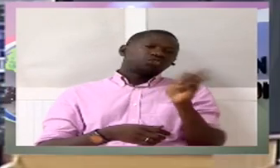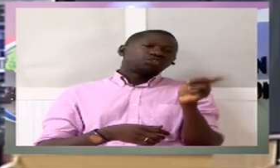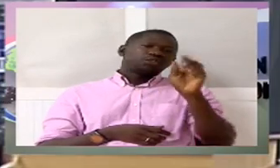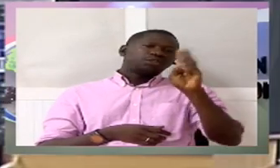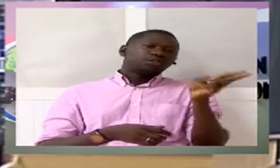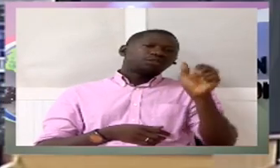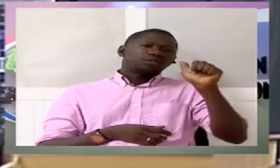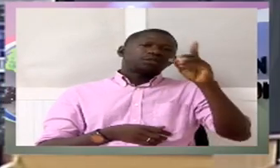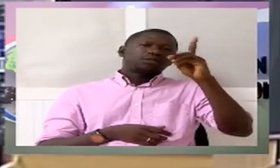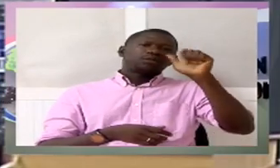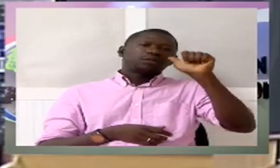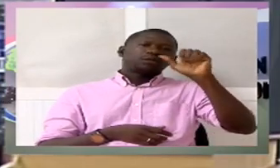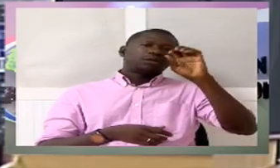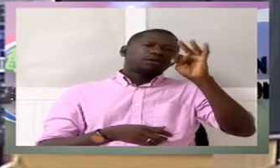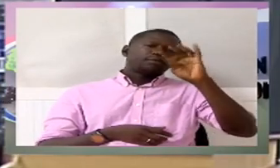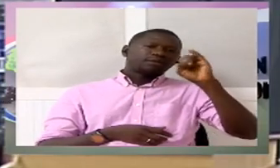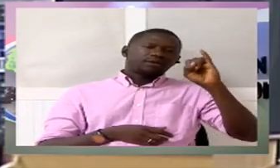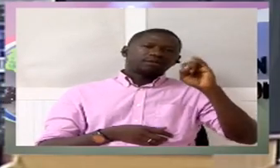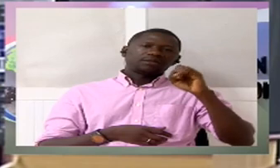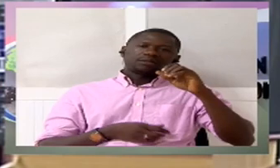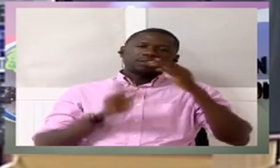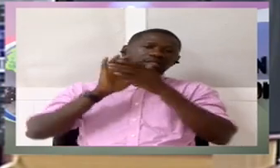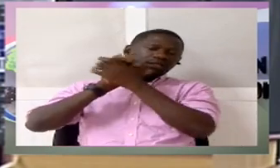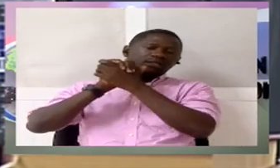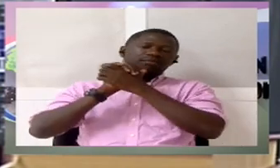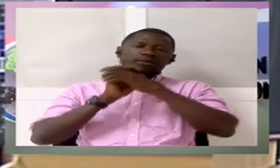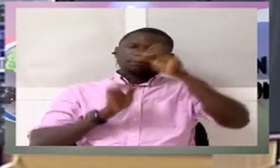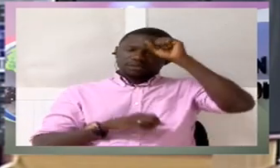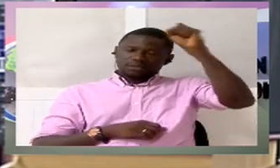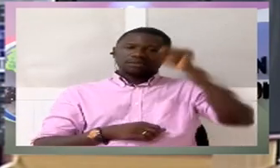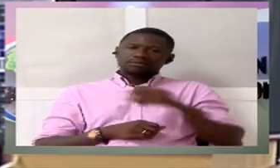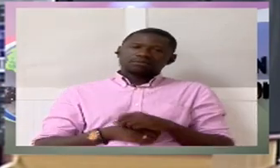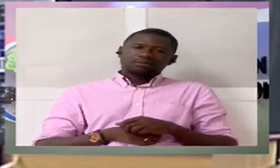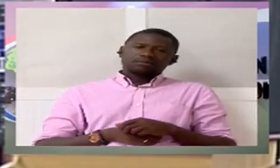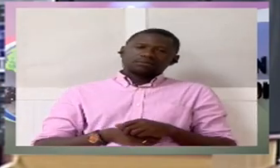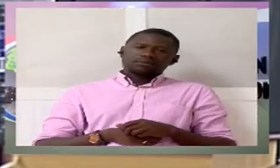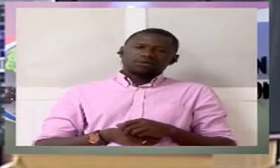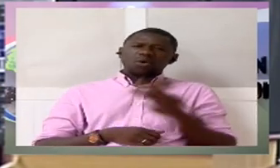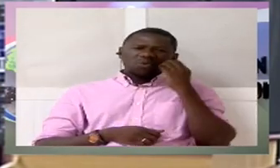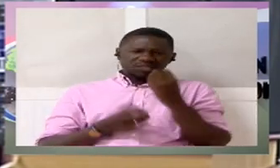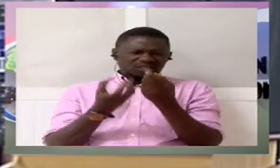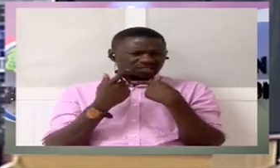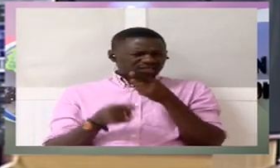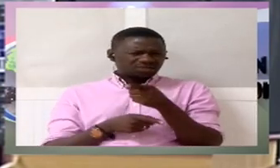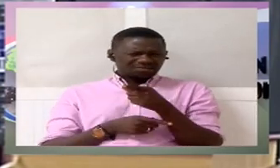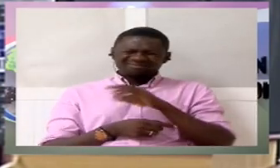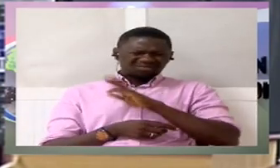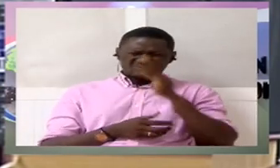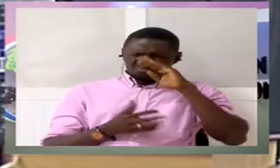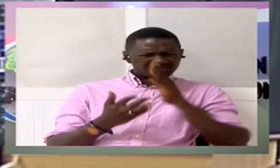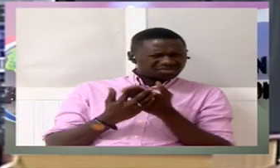Gaddafi. When he said this to me, I did not